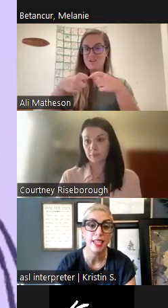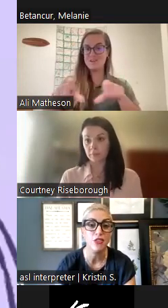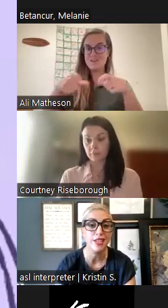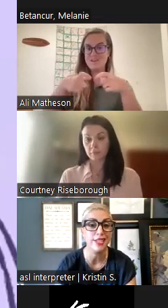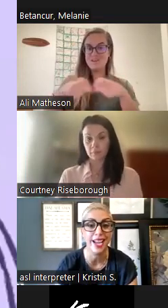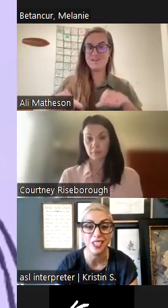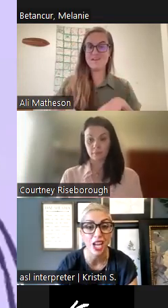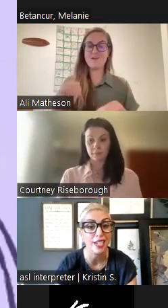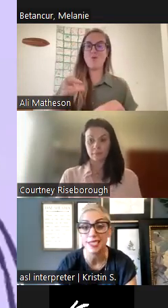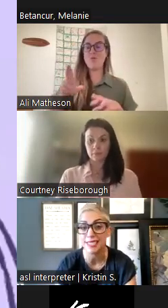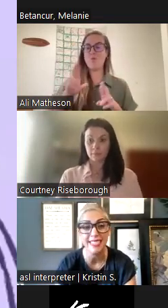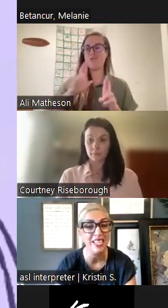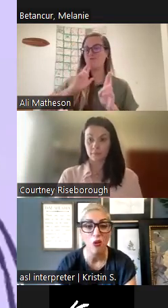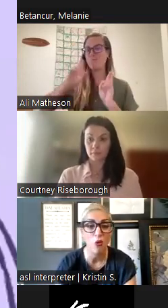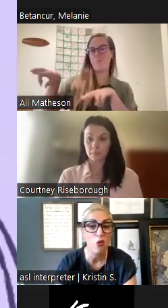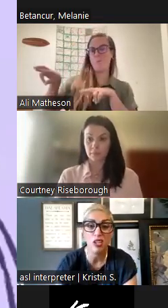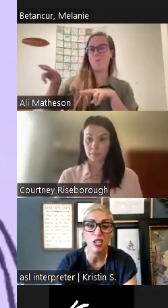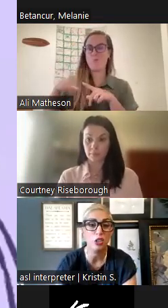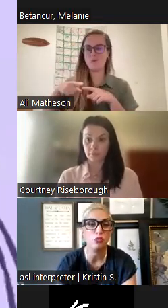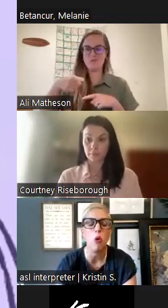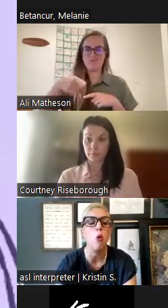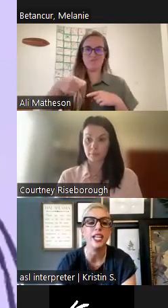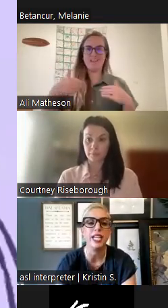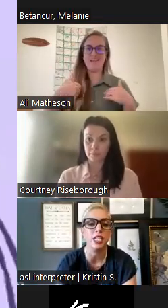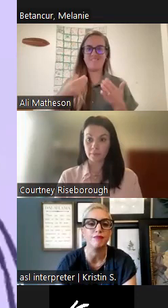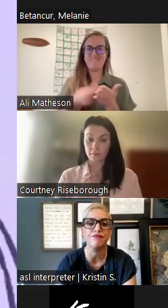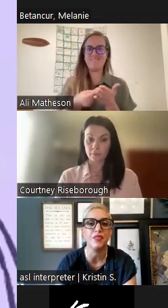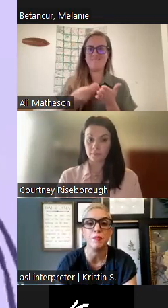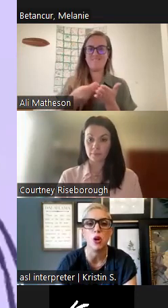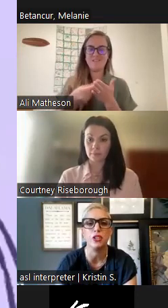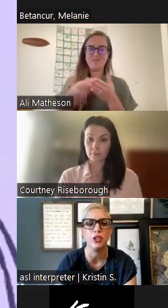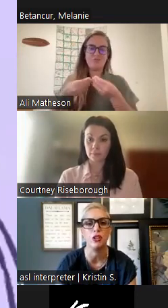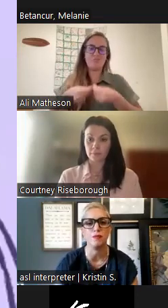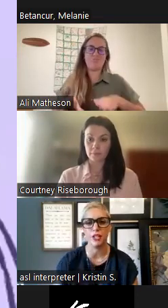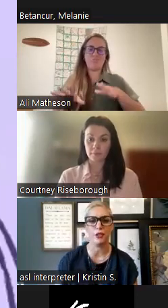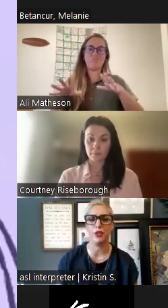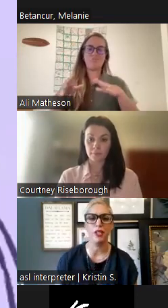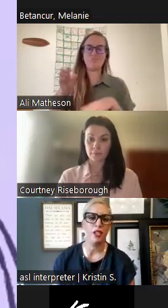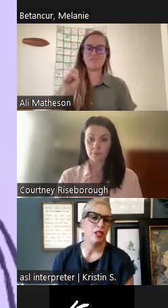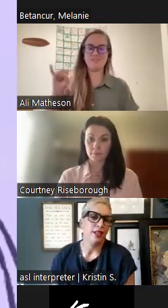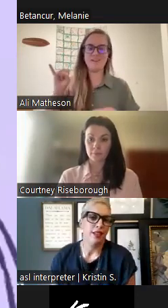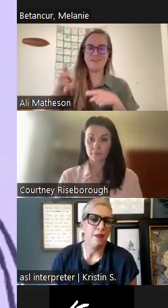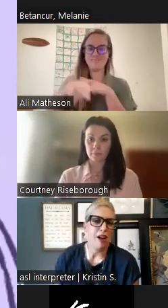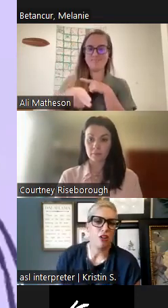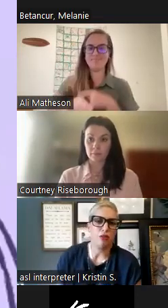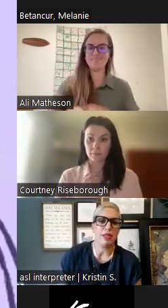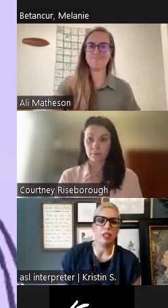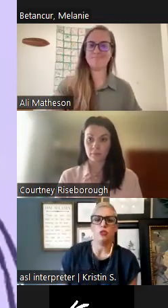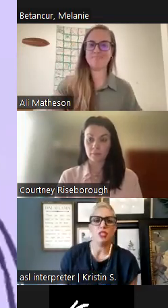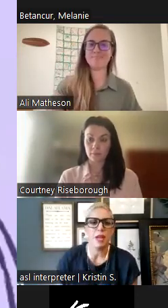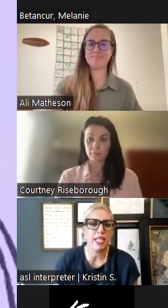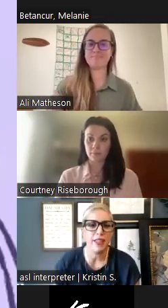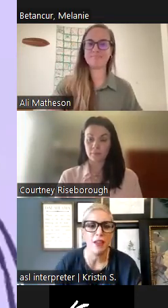Maybe taking your SSI checks or reporting the partner, you know, about